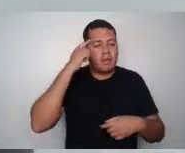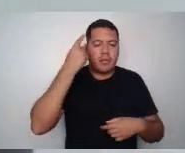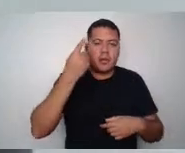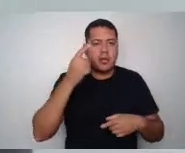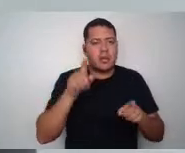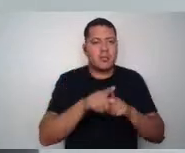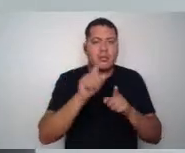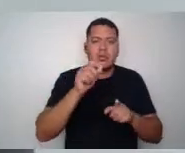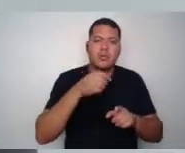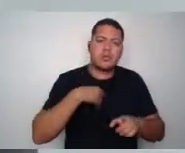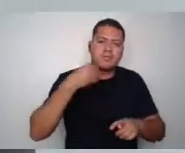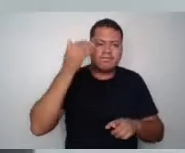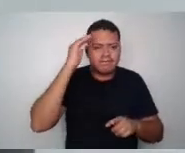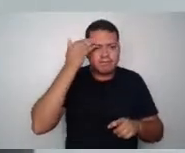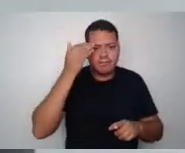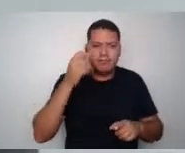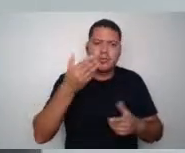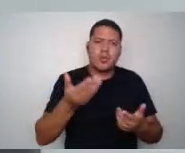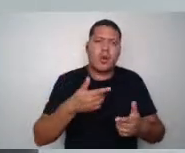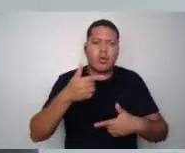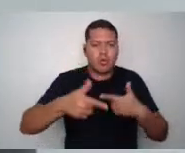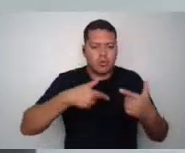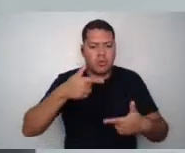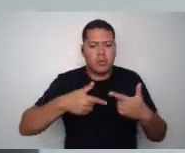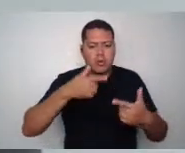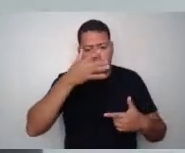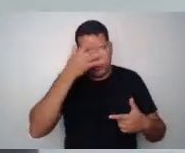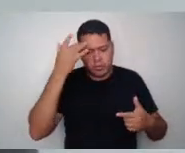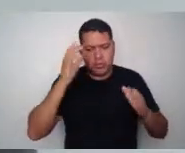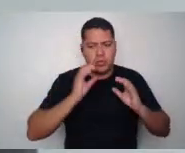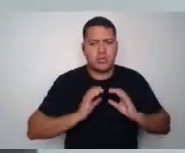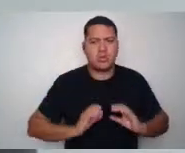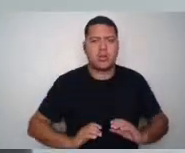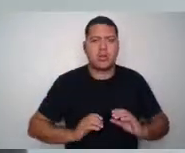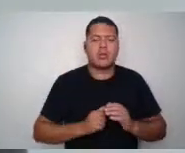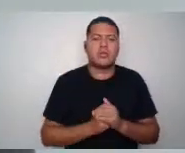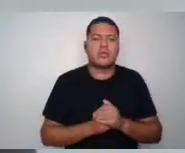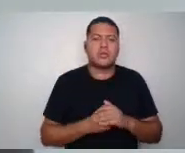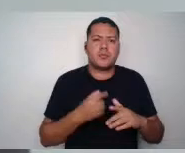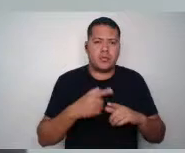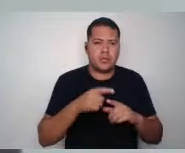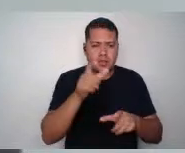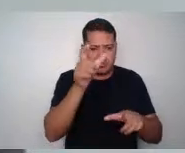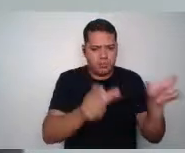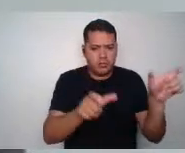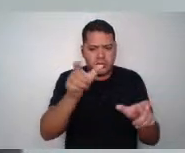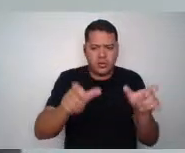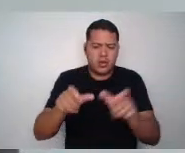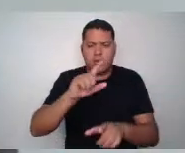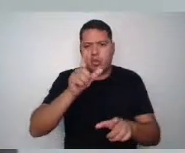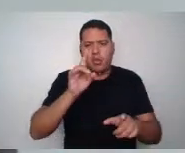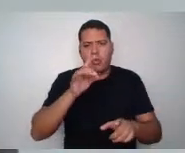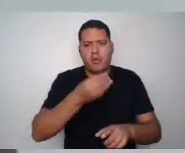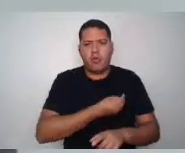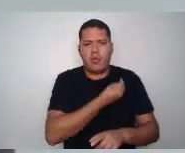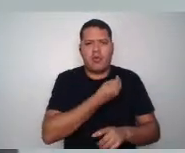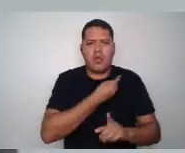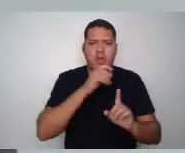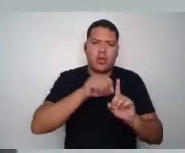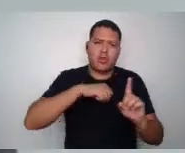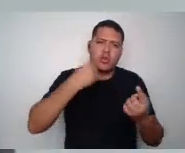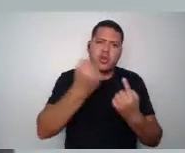was reflexive about what I understand it means to be a